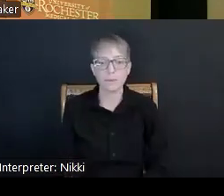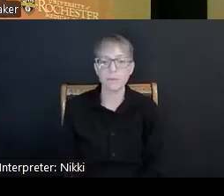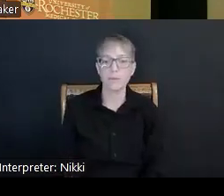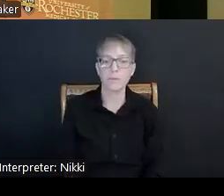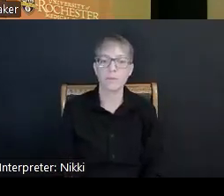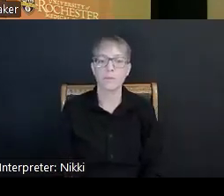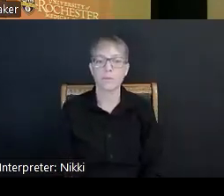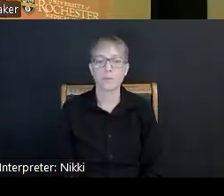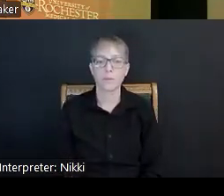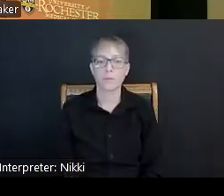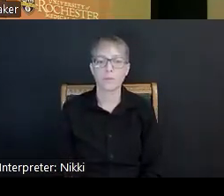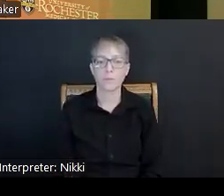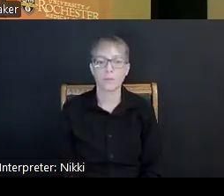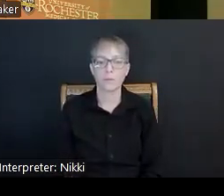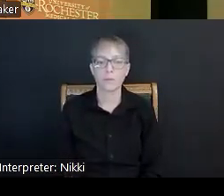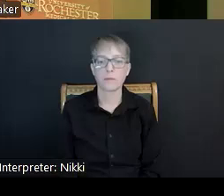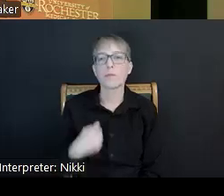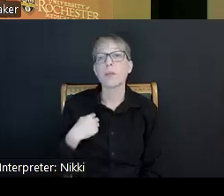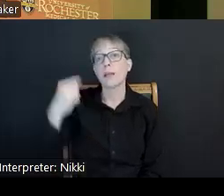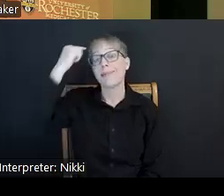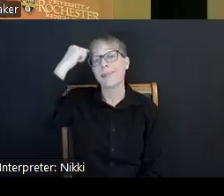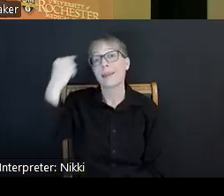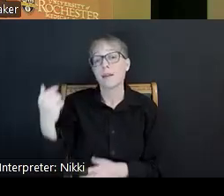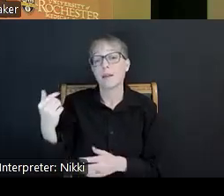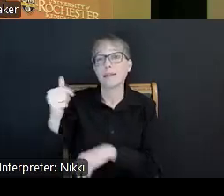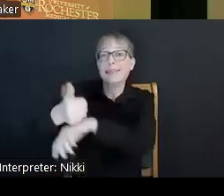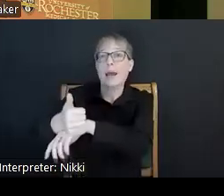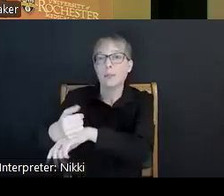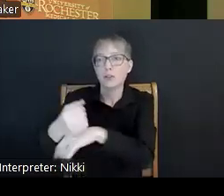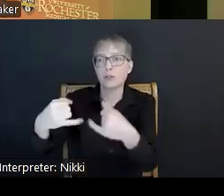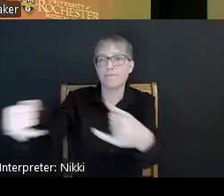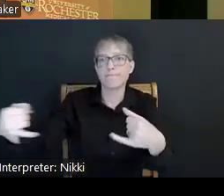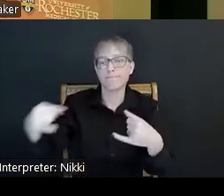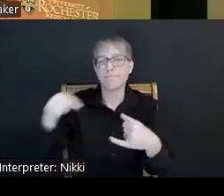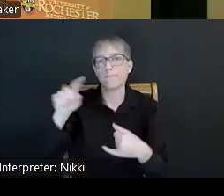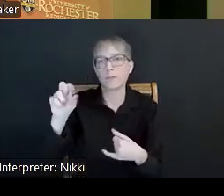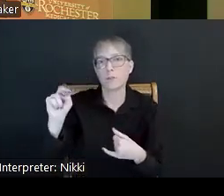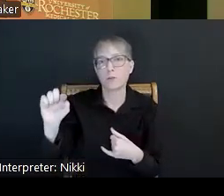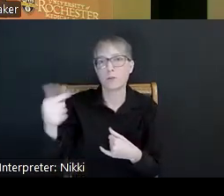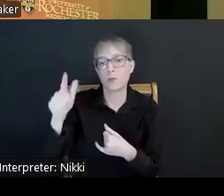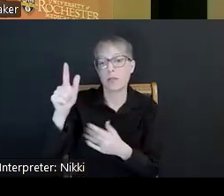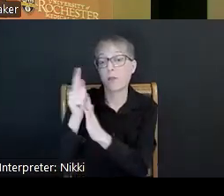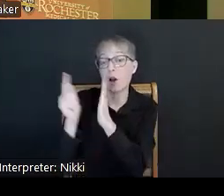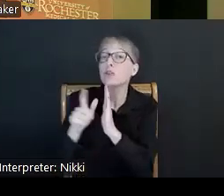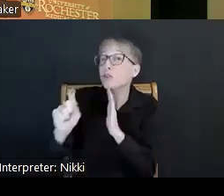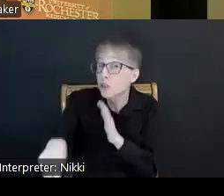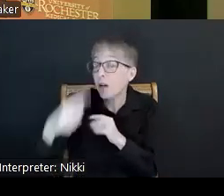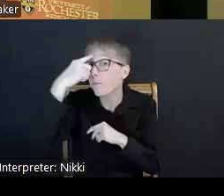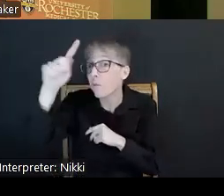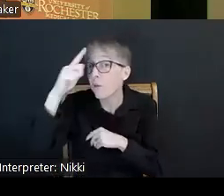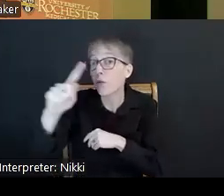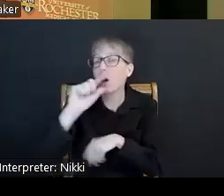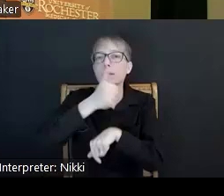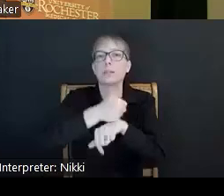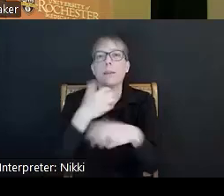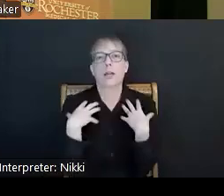I think that the reason for establishing the zoning law should be to create a healthy community, to have one level